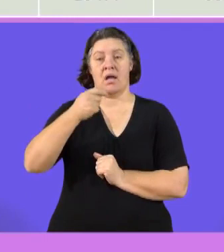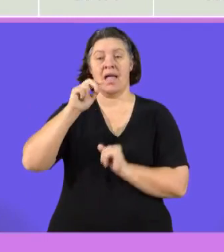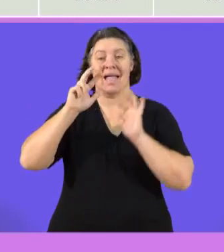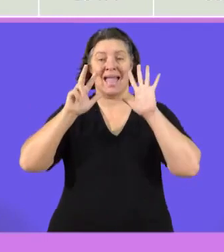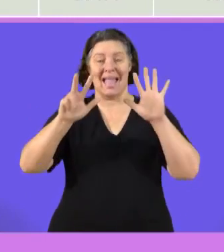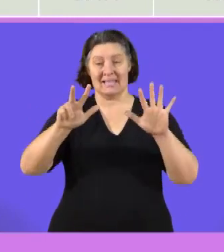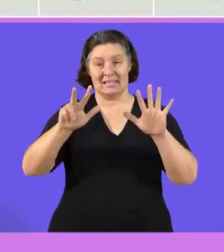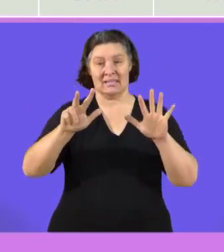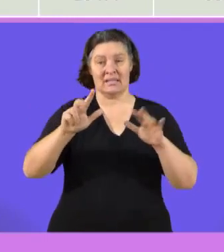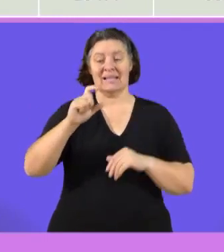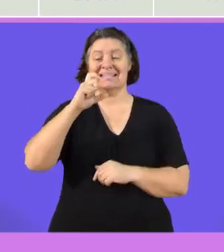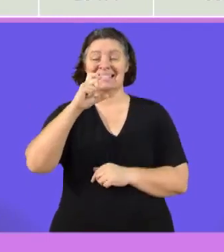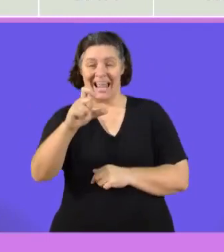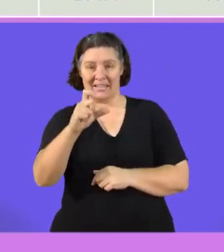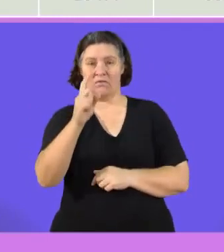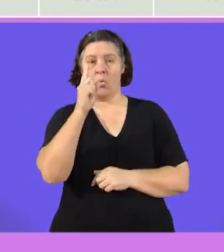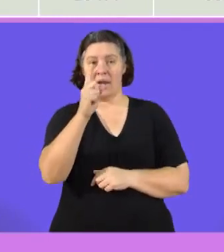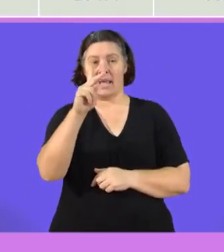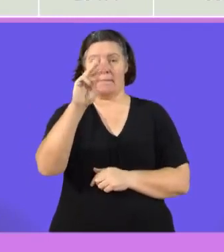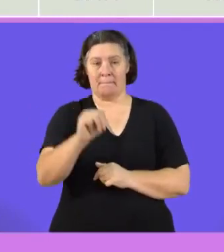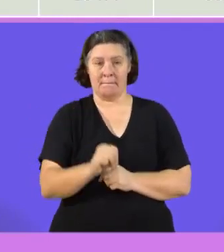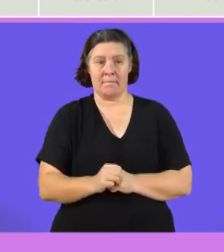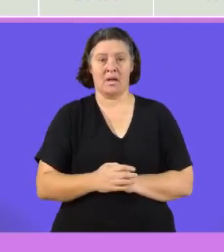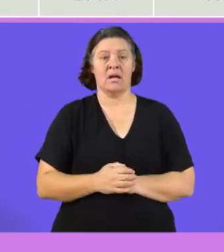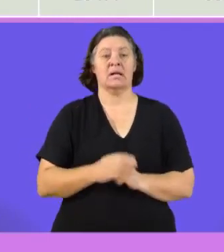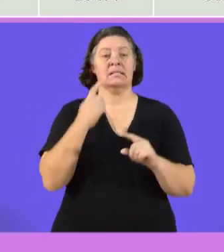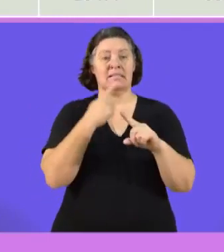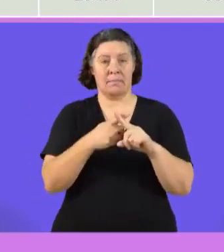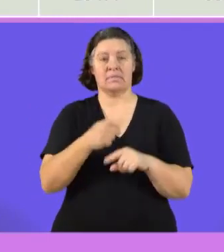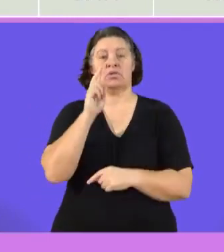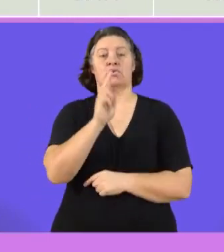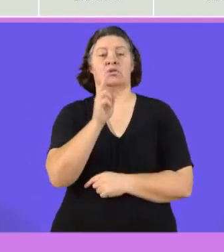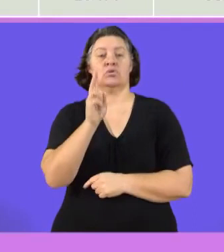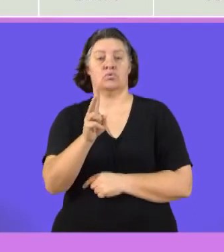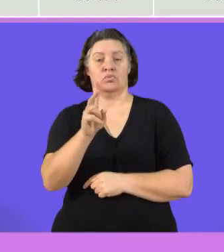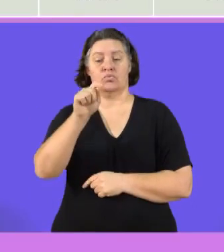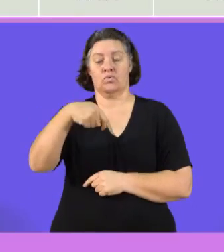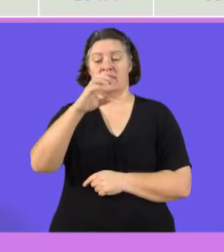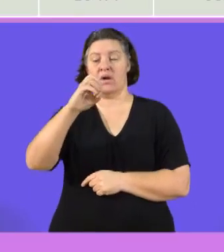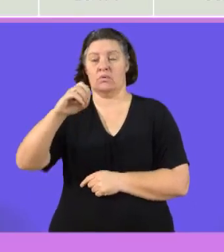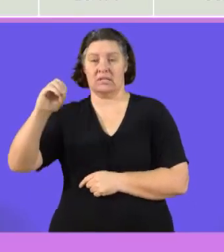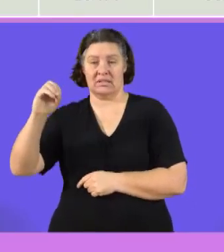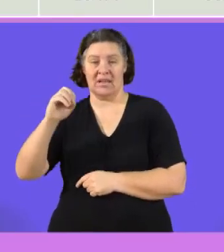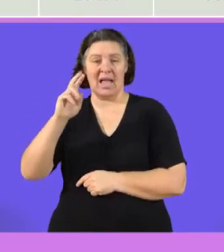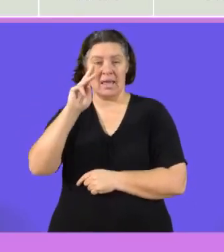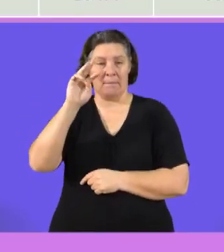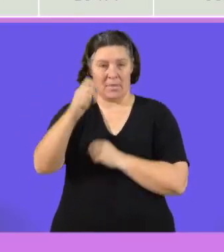103.8 cents per kilometer, multiplied by the 22,000 kilometers per year. Let's type that